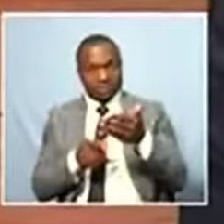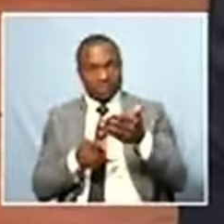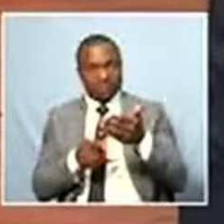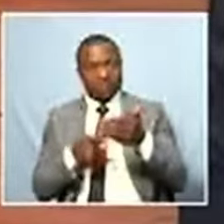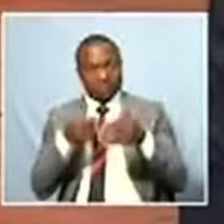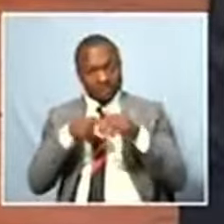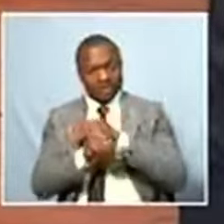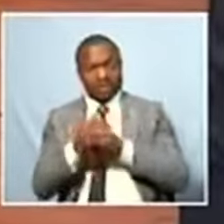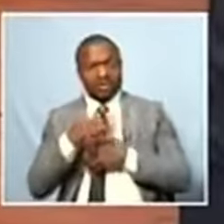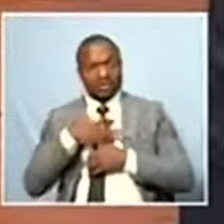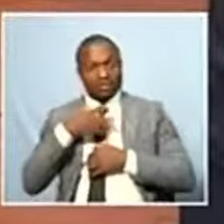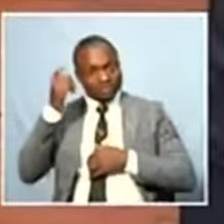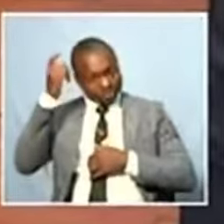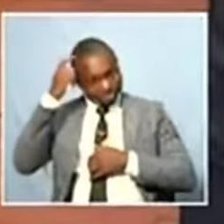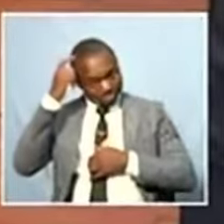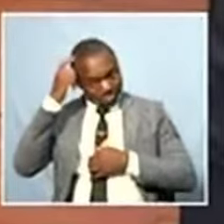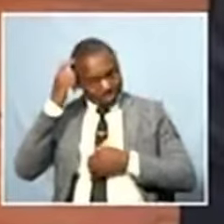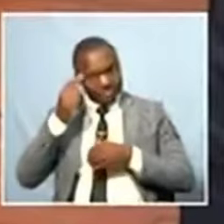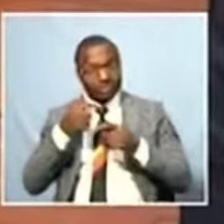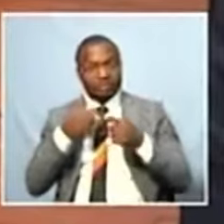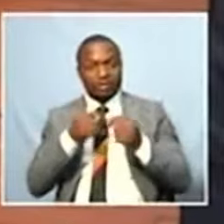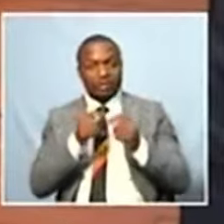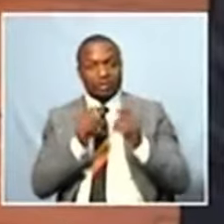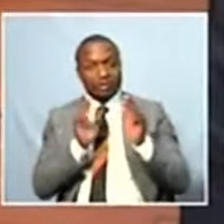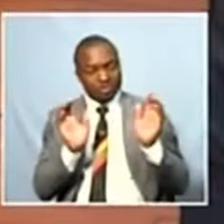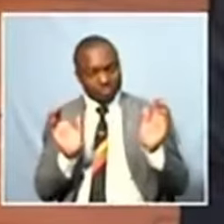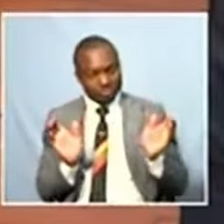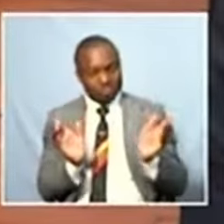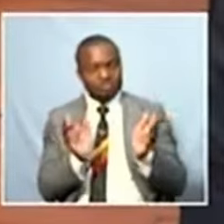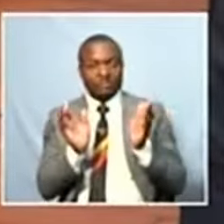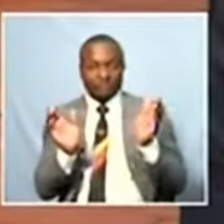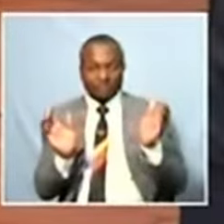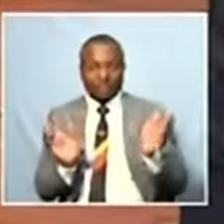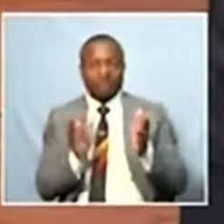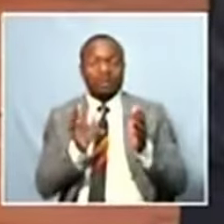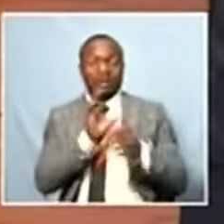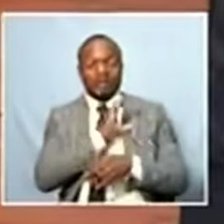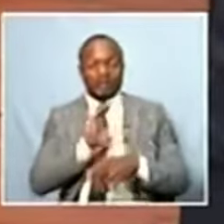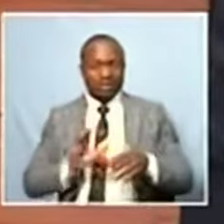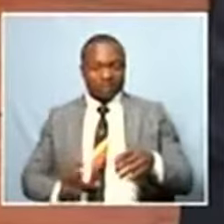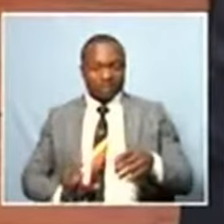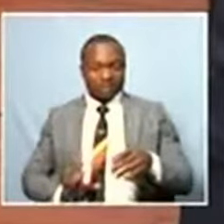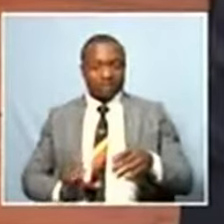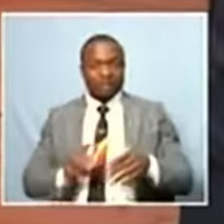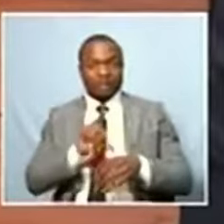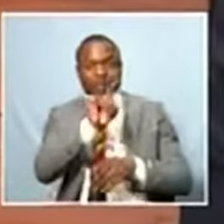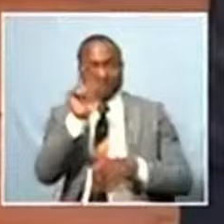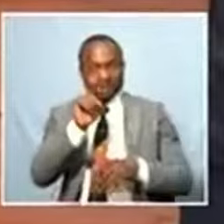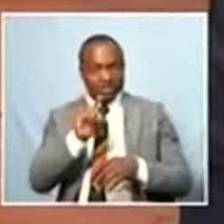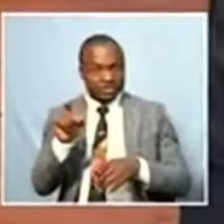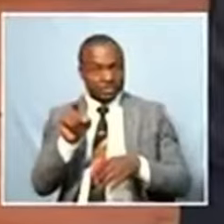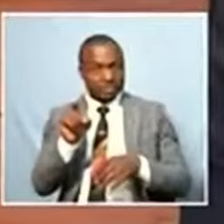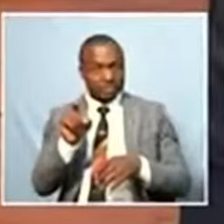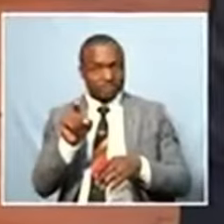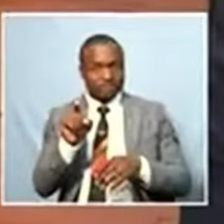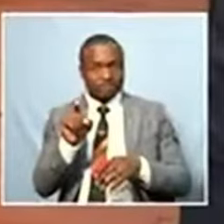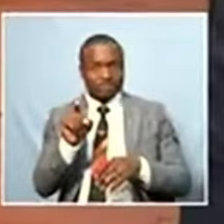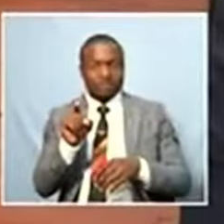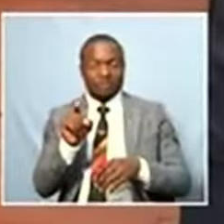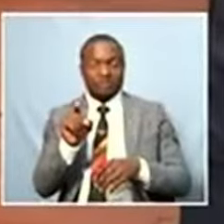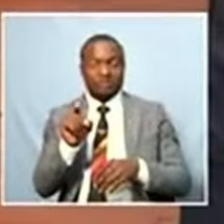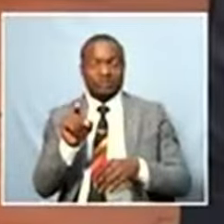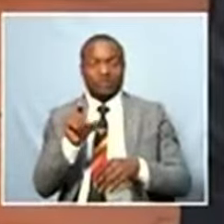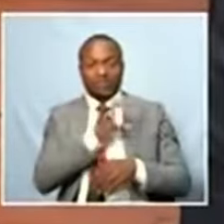about that was to try and encourage companies to start, because ZESCO at the moment does not have finance, to